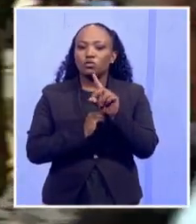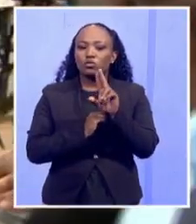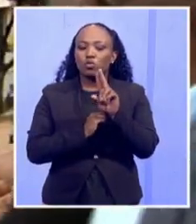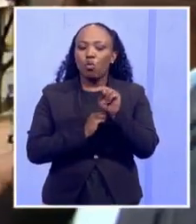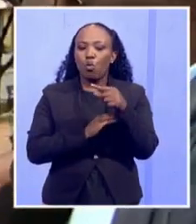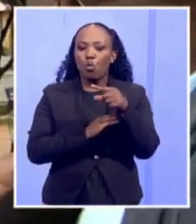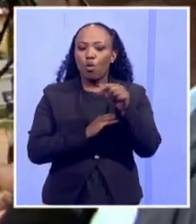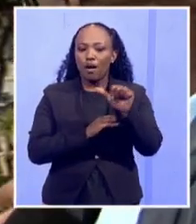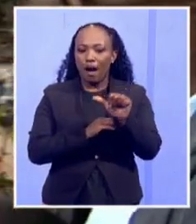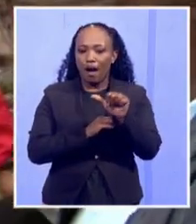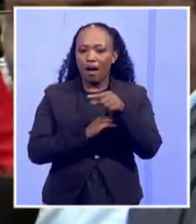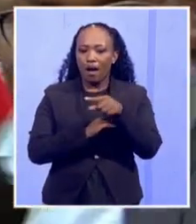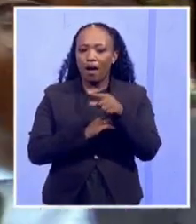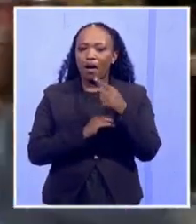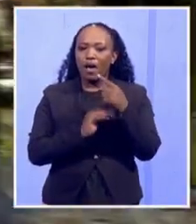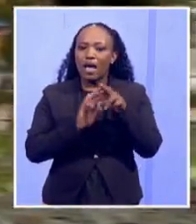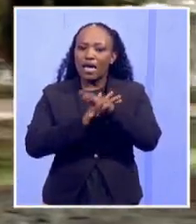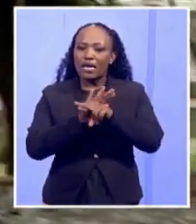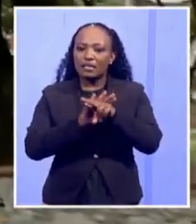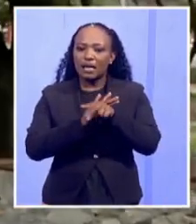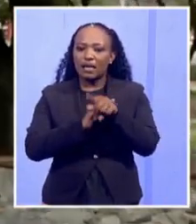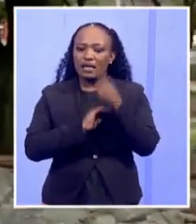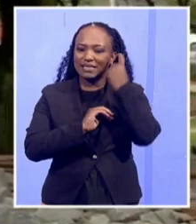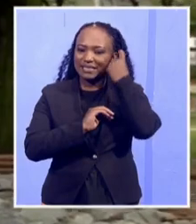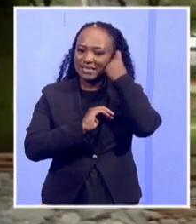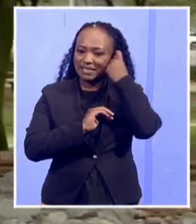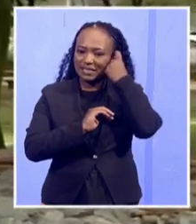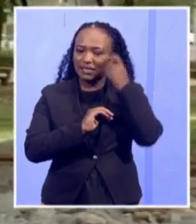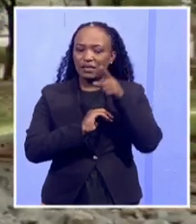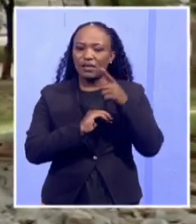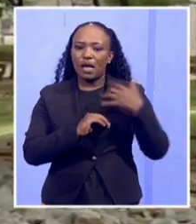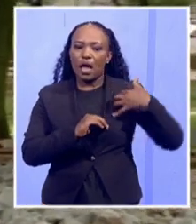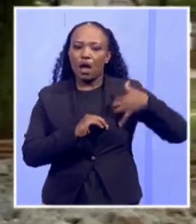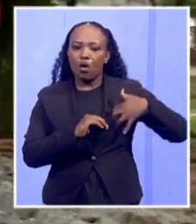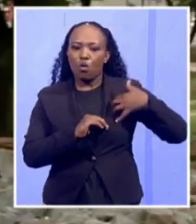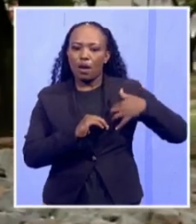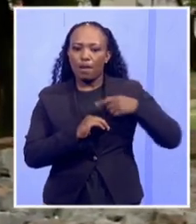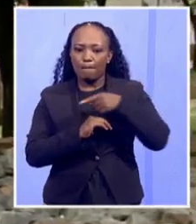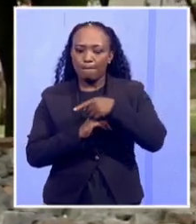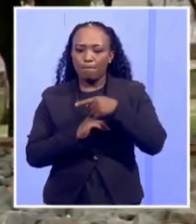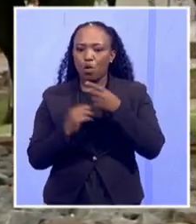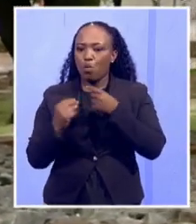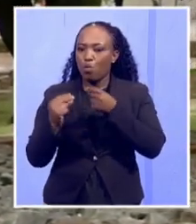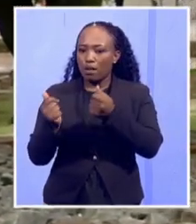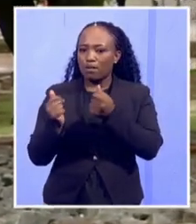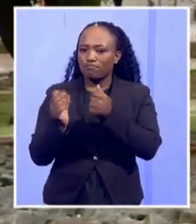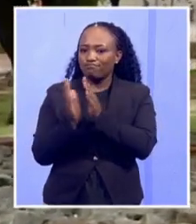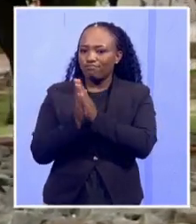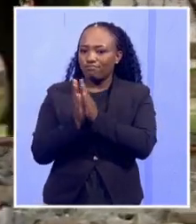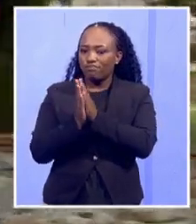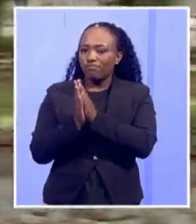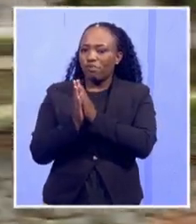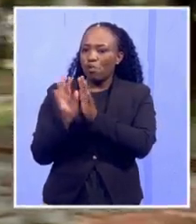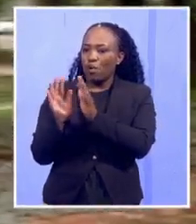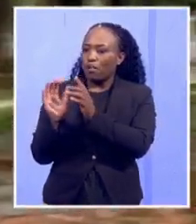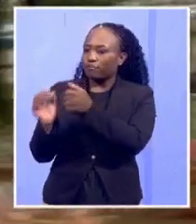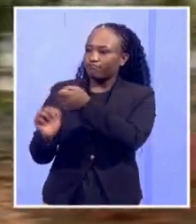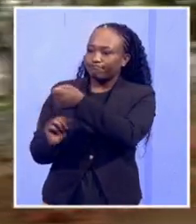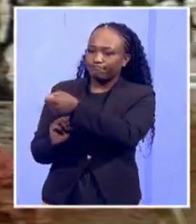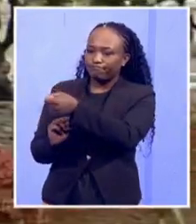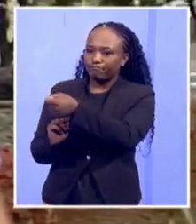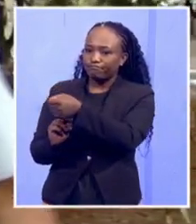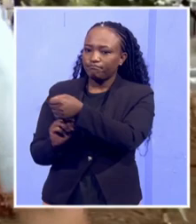here with the regional secretary of the ANC here in Ekurhuleni. We are just quickly going to engage with them.